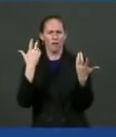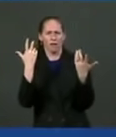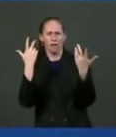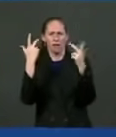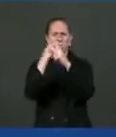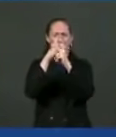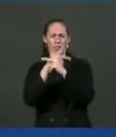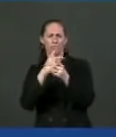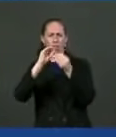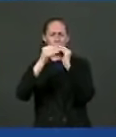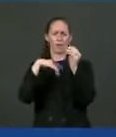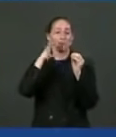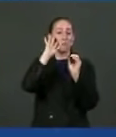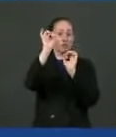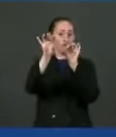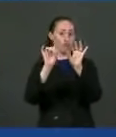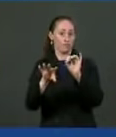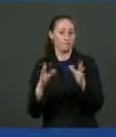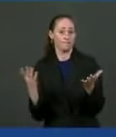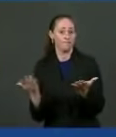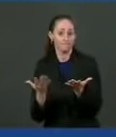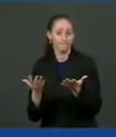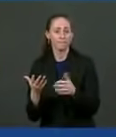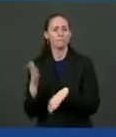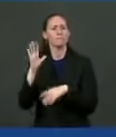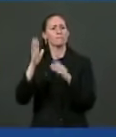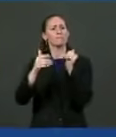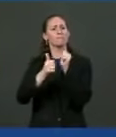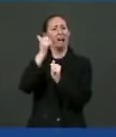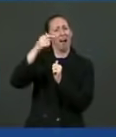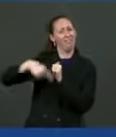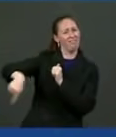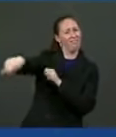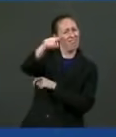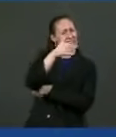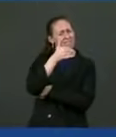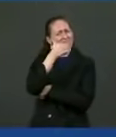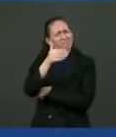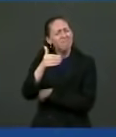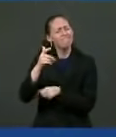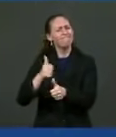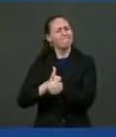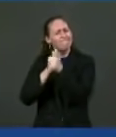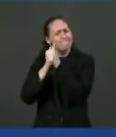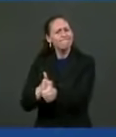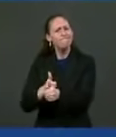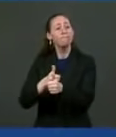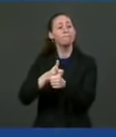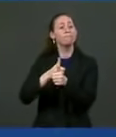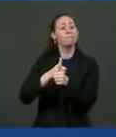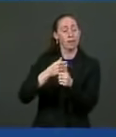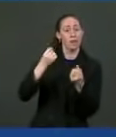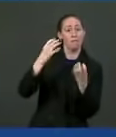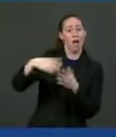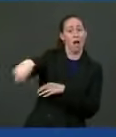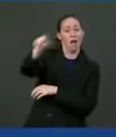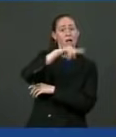of Americans are doing the right thing. Nearly 3/4 of the eligible have gotten at least one